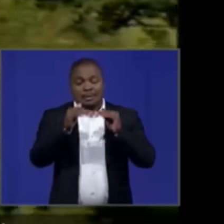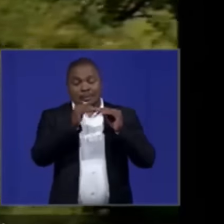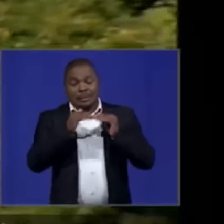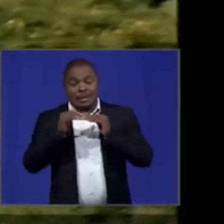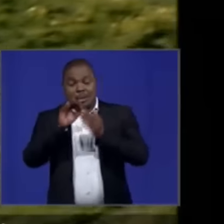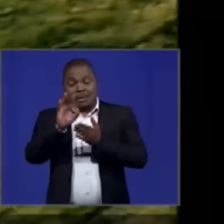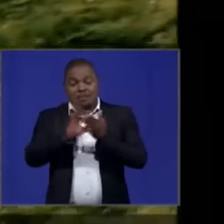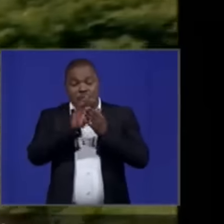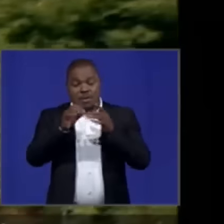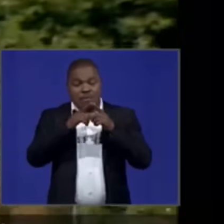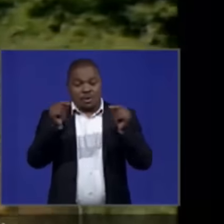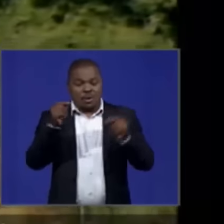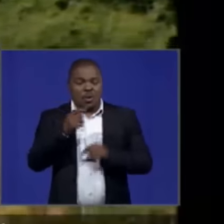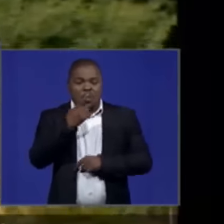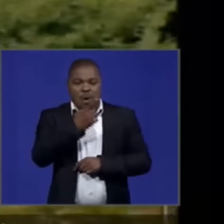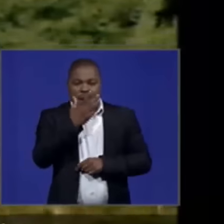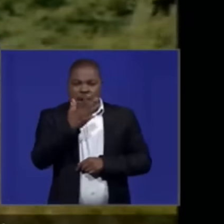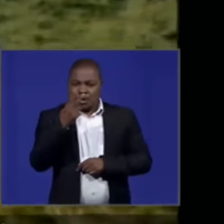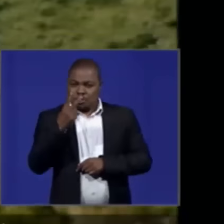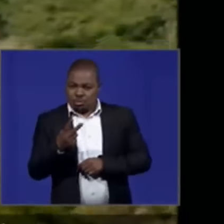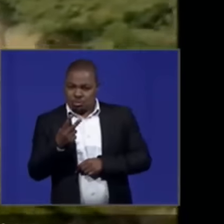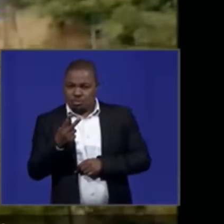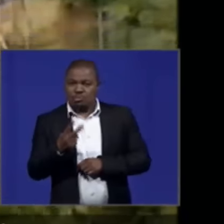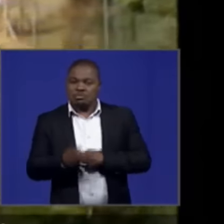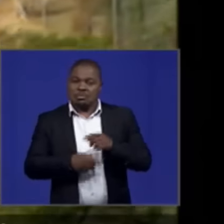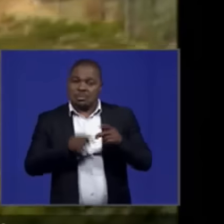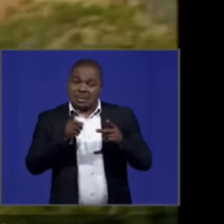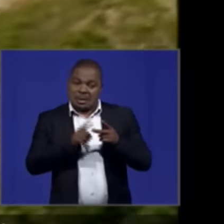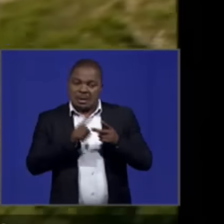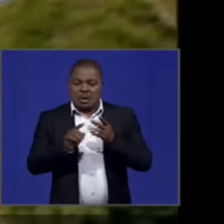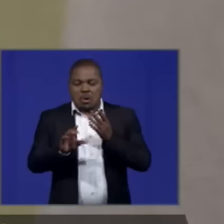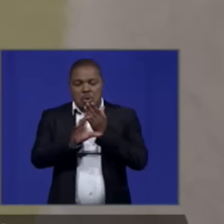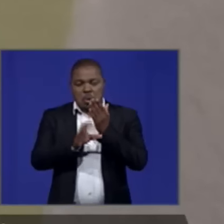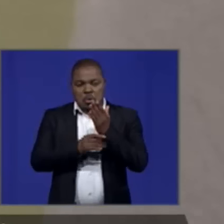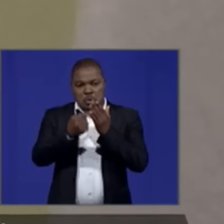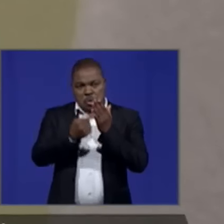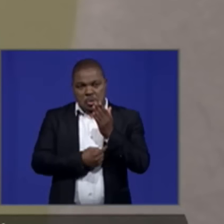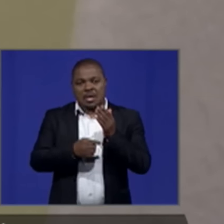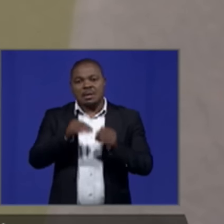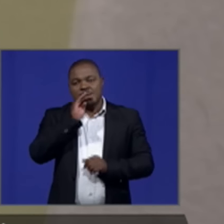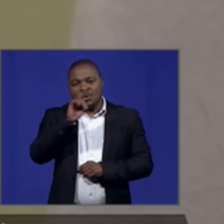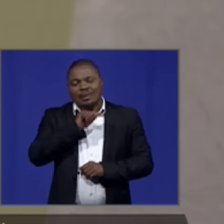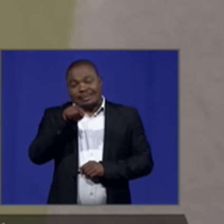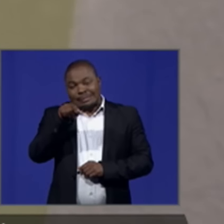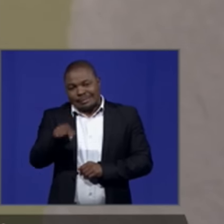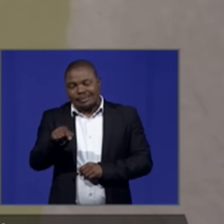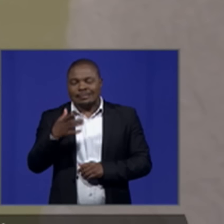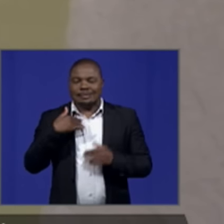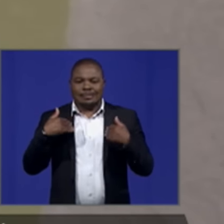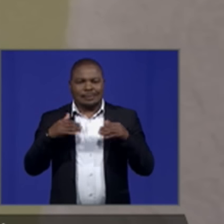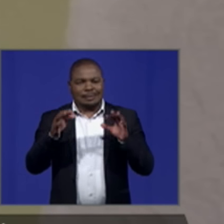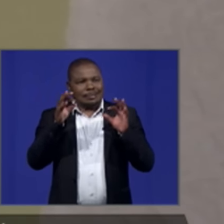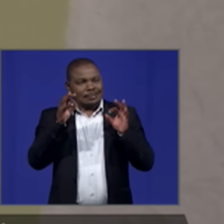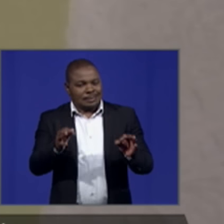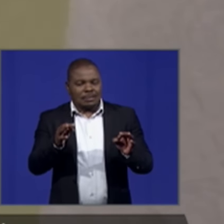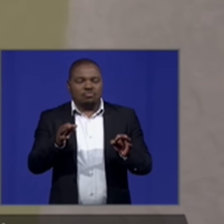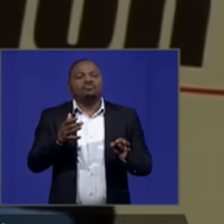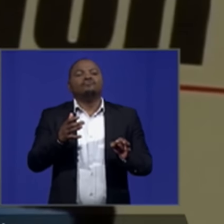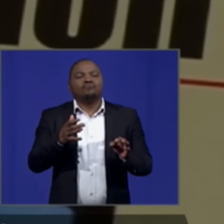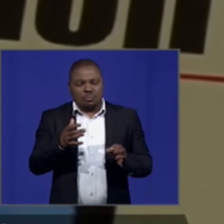tsa 1992, molaotheo wa nakwana o adile motheo pele kokoano ya molaotheo e ka simolola tiro ya go